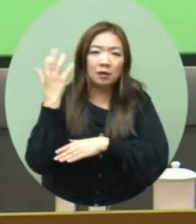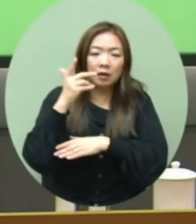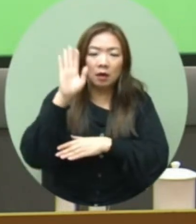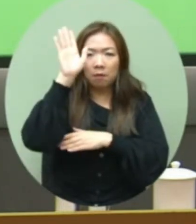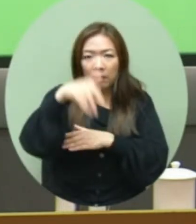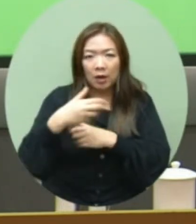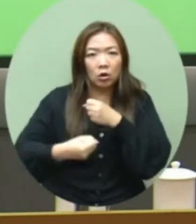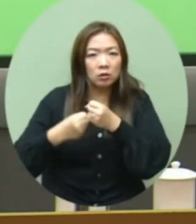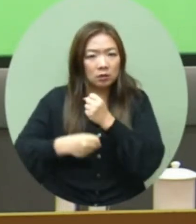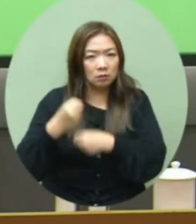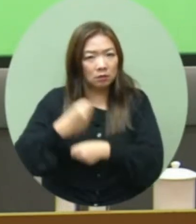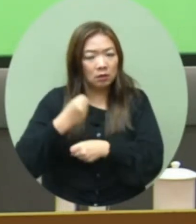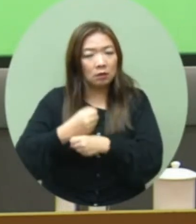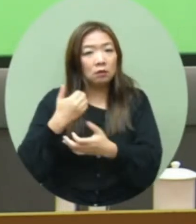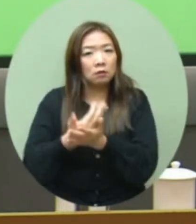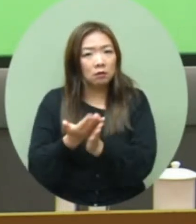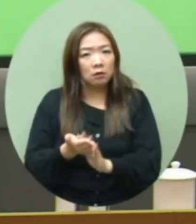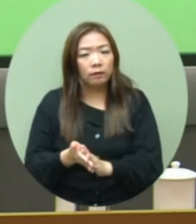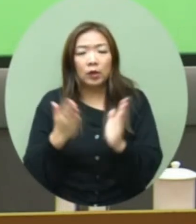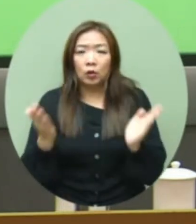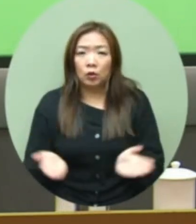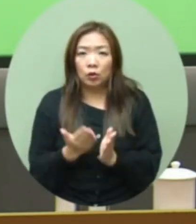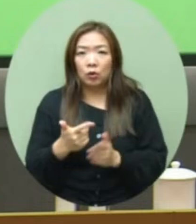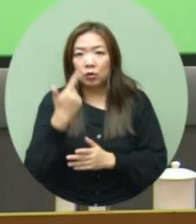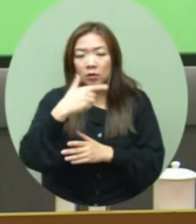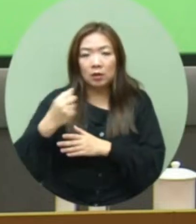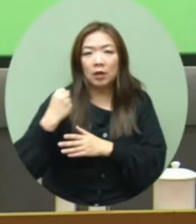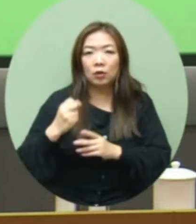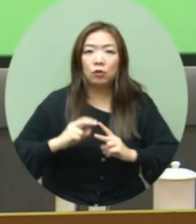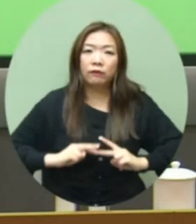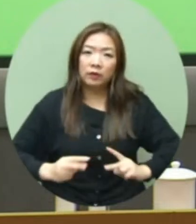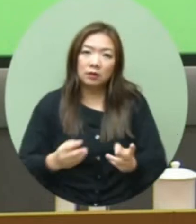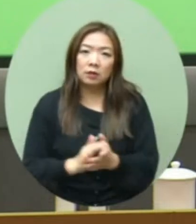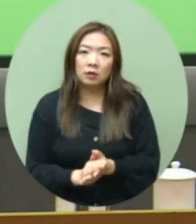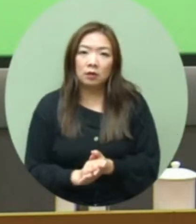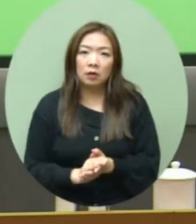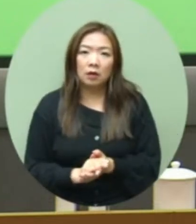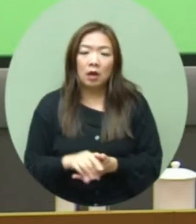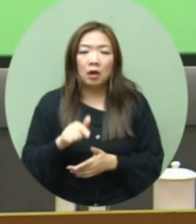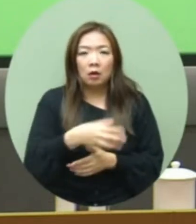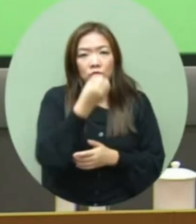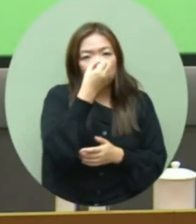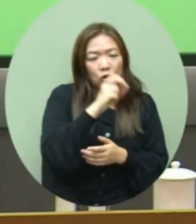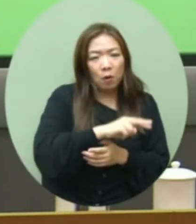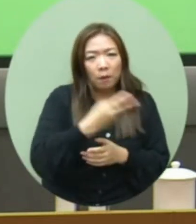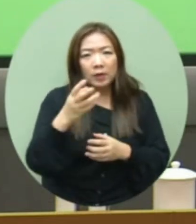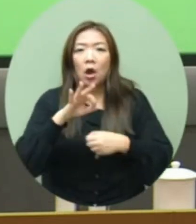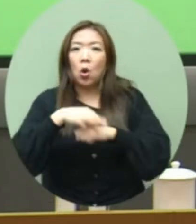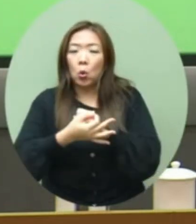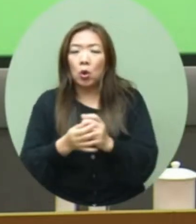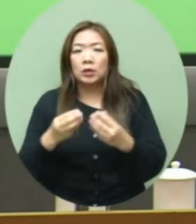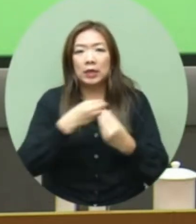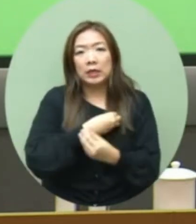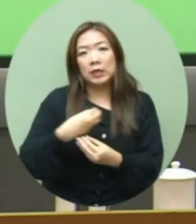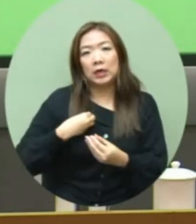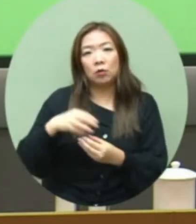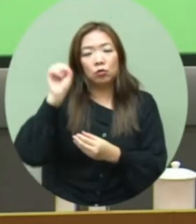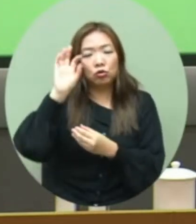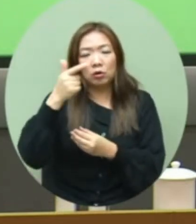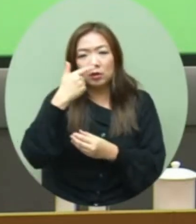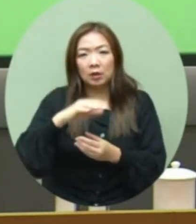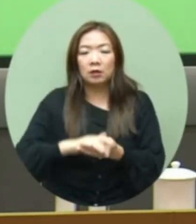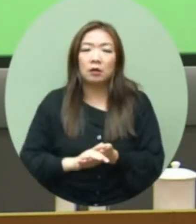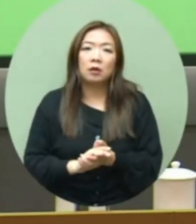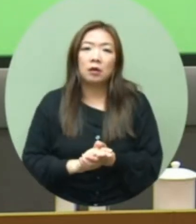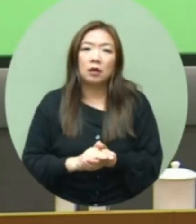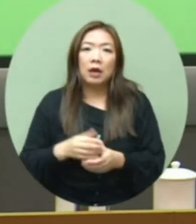industries that will invest in strategic emerging industries of the future. We want to develop new energy sources,